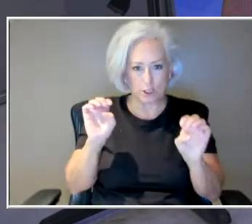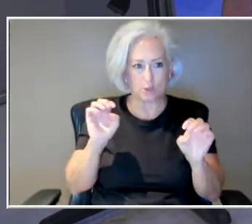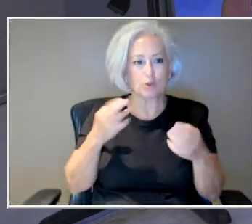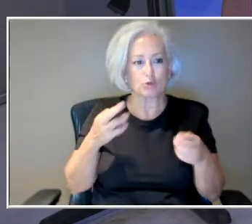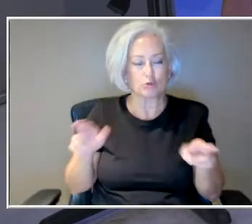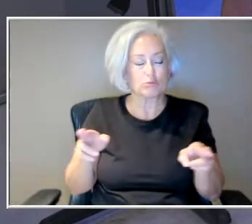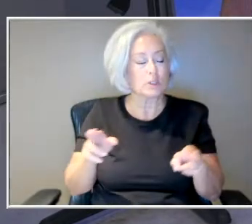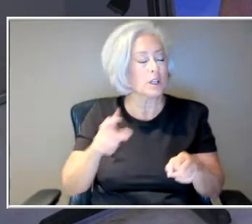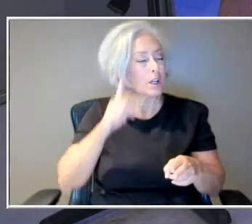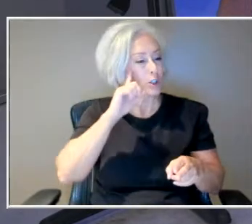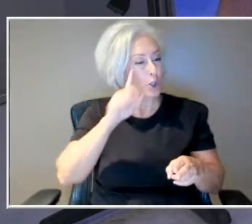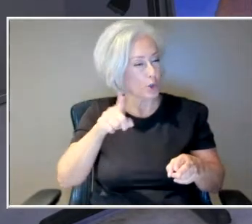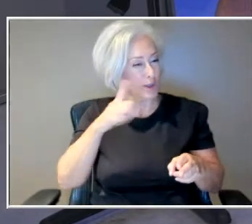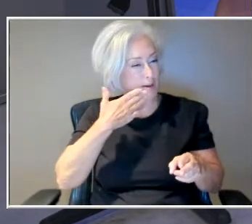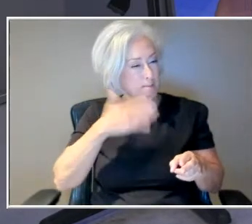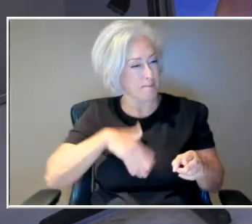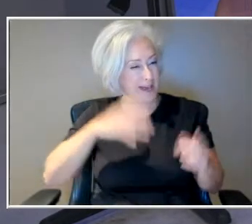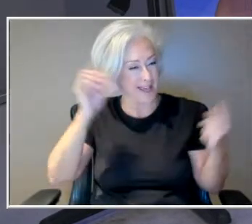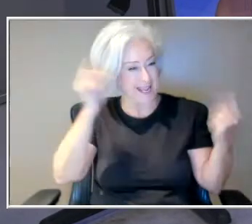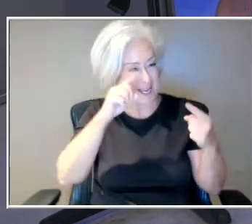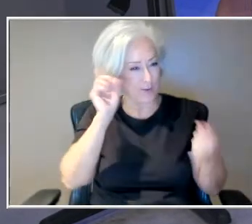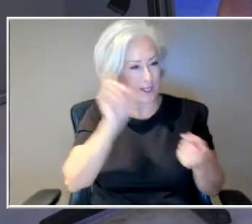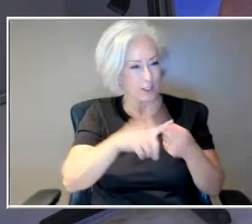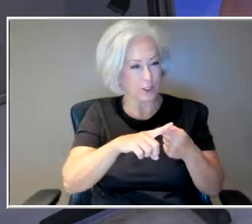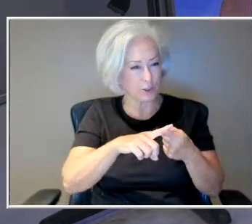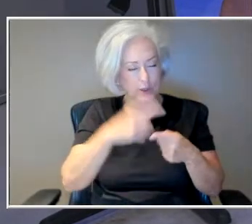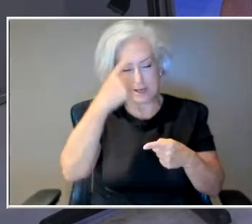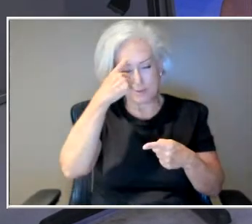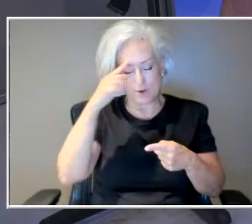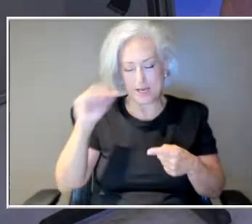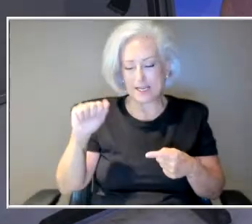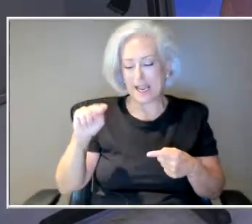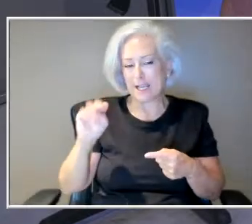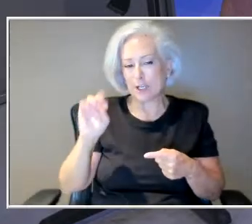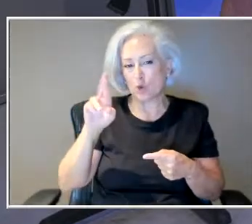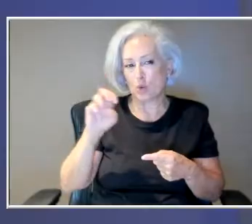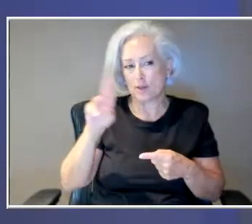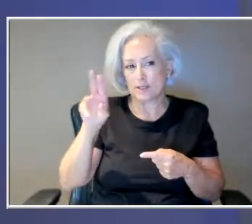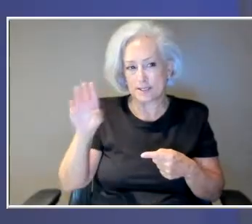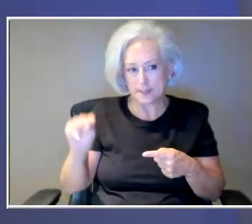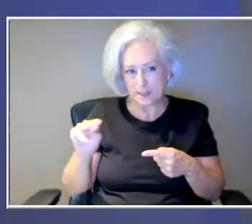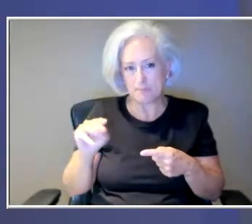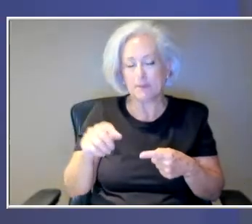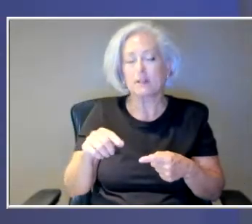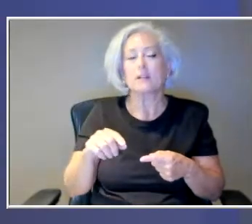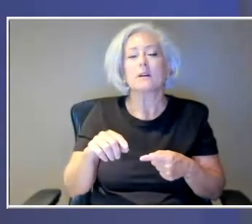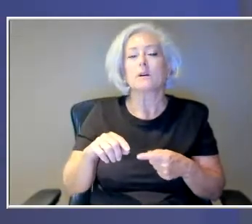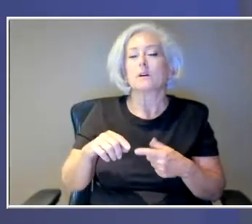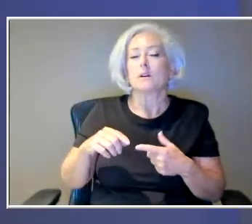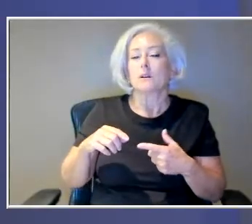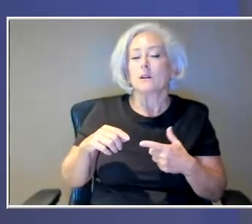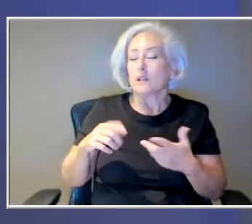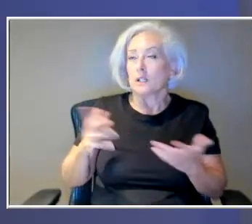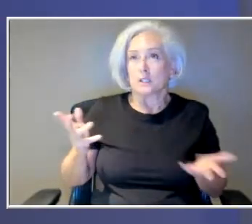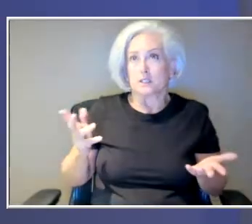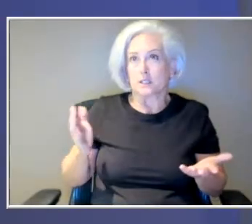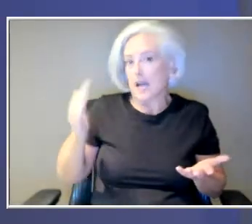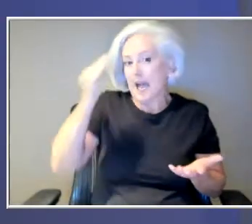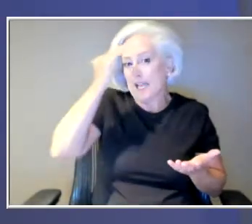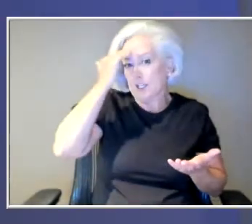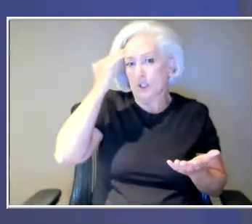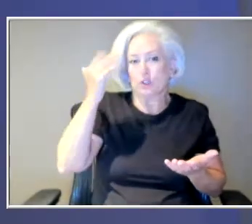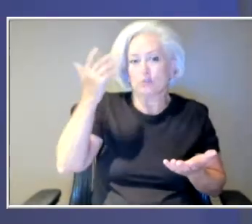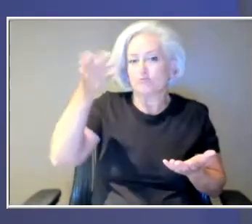bad headache, to I have an aneurysm? When did you hear that news, and what did you think? So I just knew that it was in God's hands,